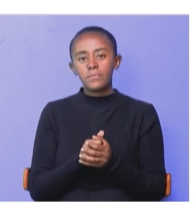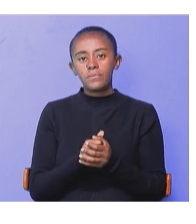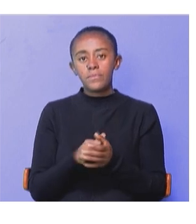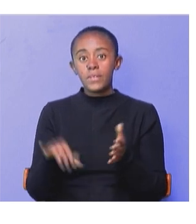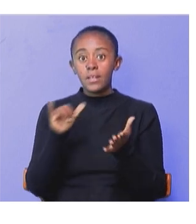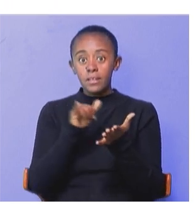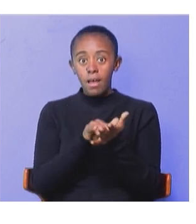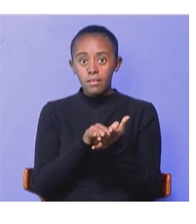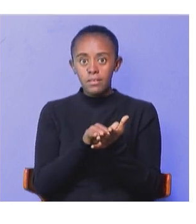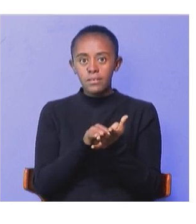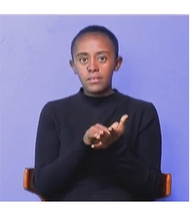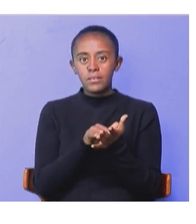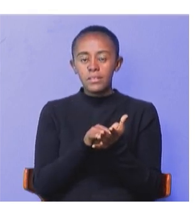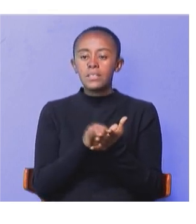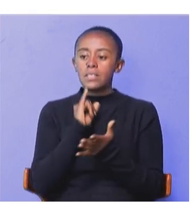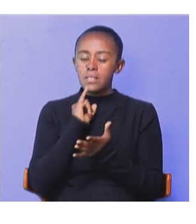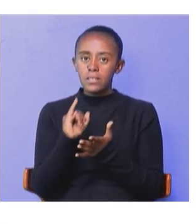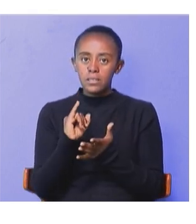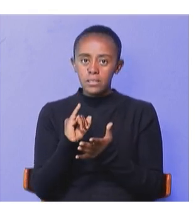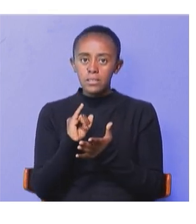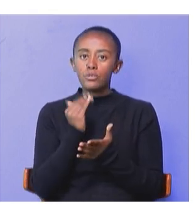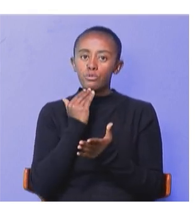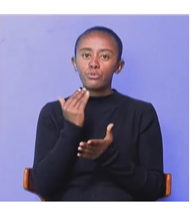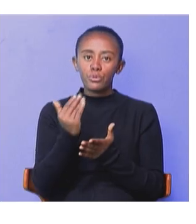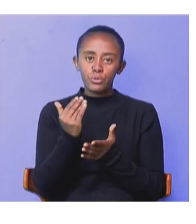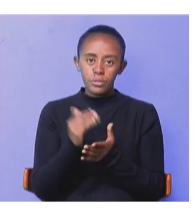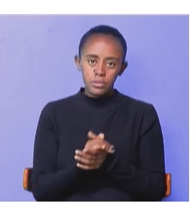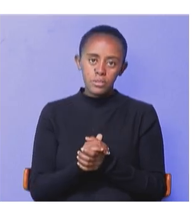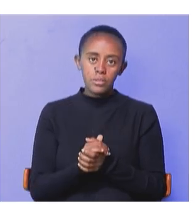That is a good